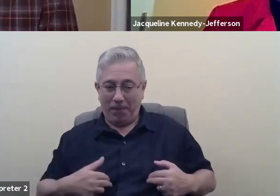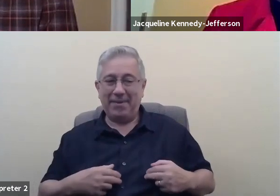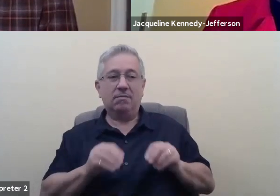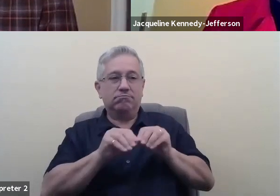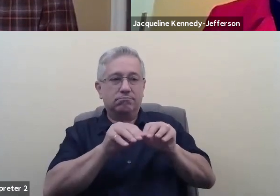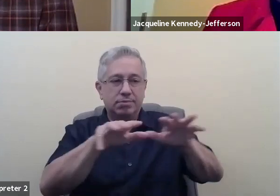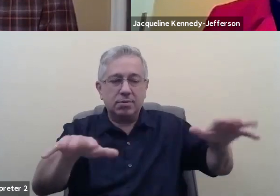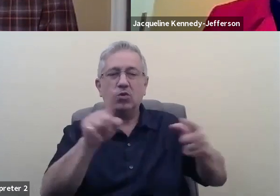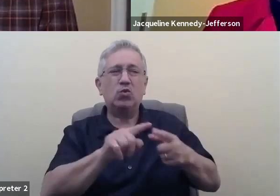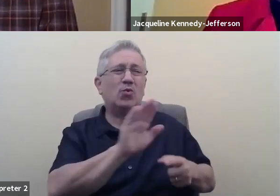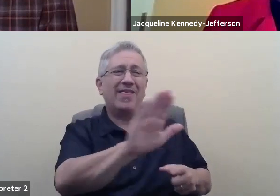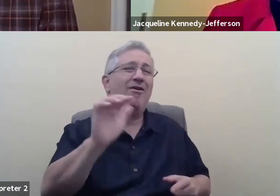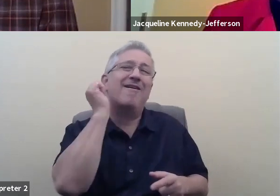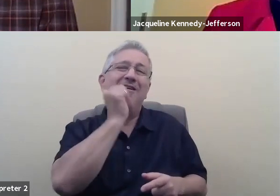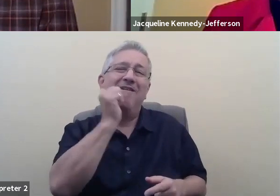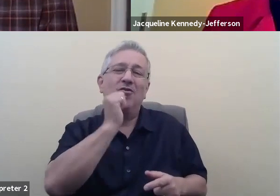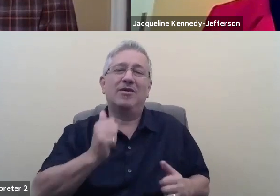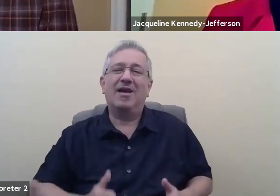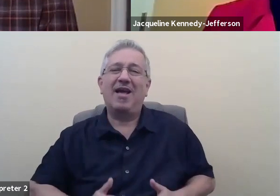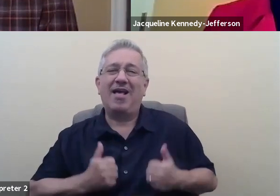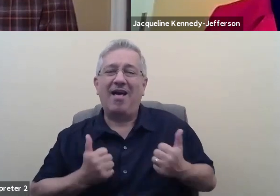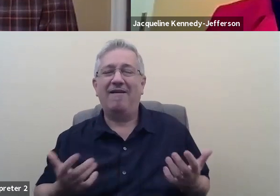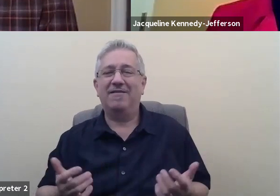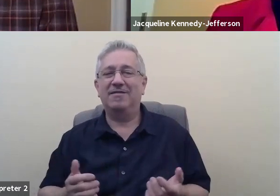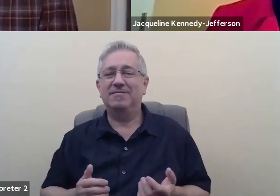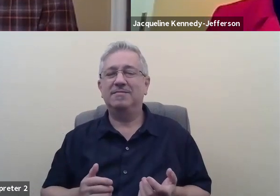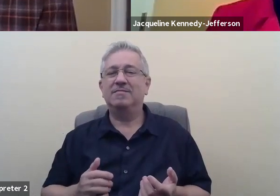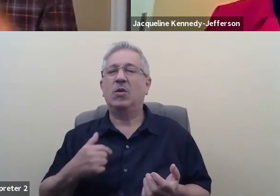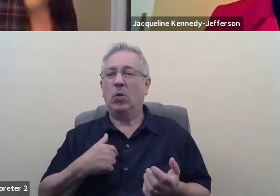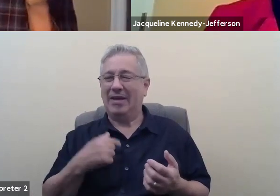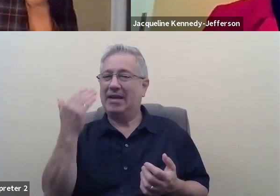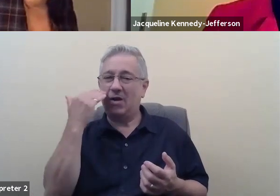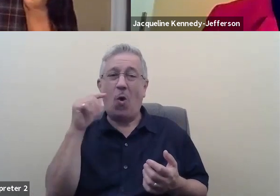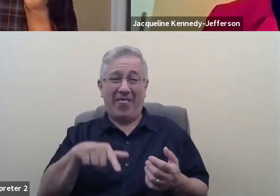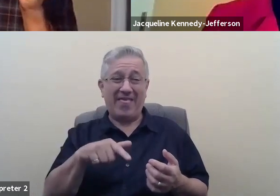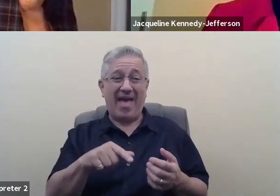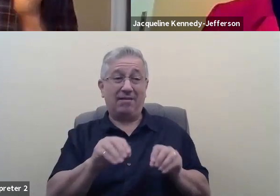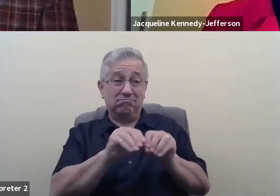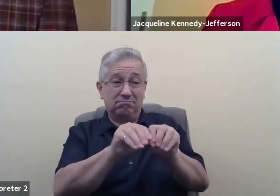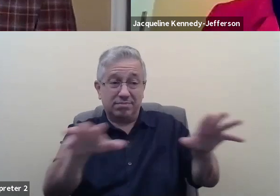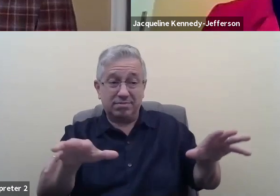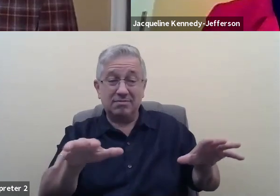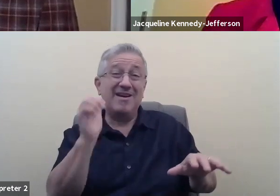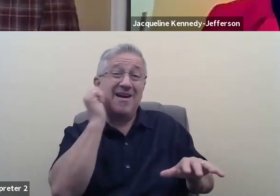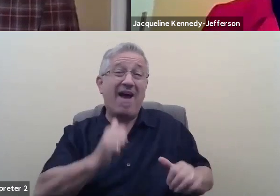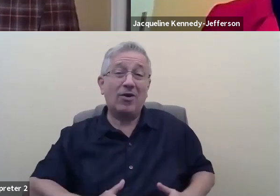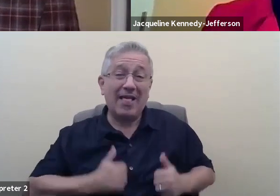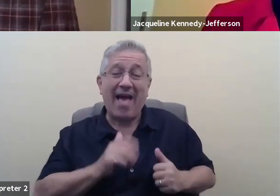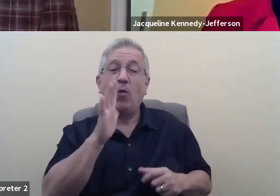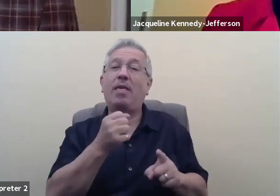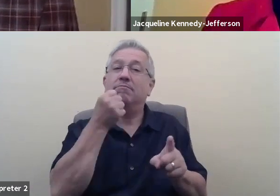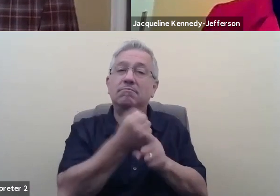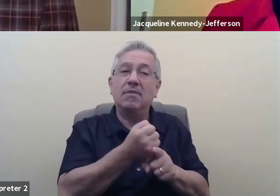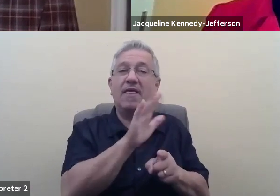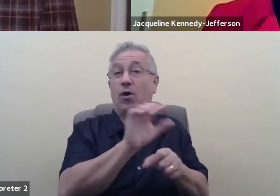gets the job, affect who gets promoted, affect who, is able to continue to have these conversations moving forward. So I'm glad you brought that